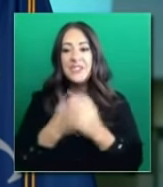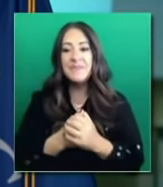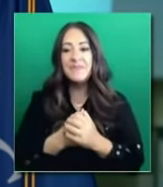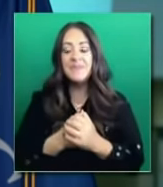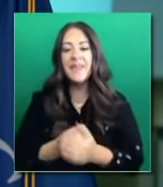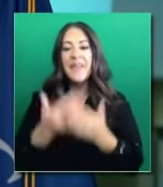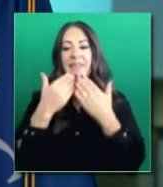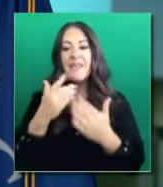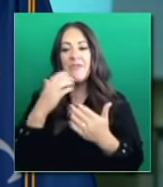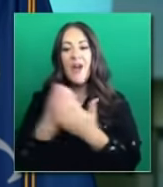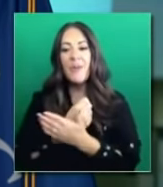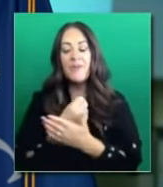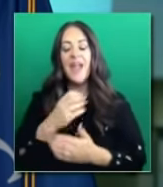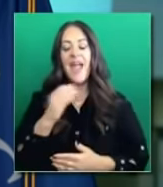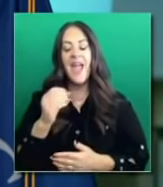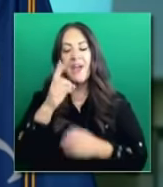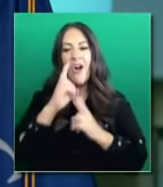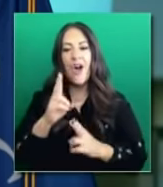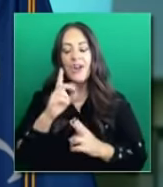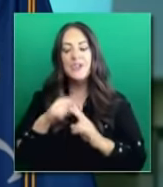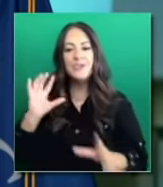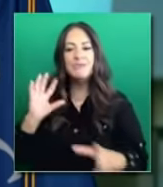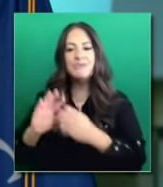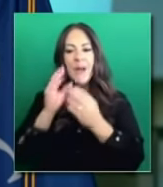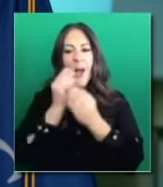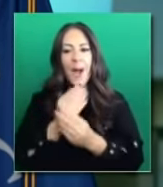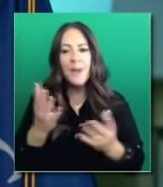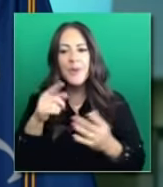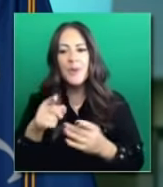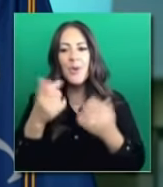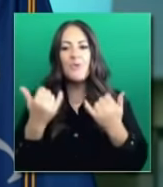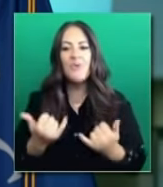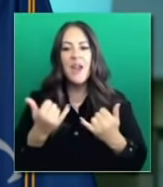opportunity and privilege of updating you on where we are in the midst